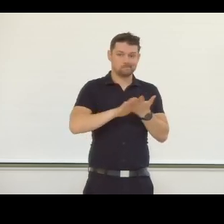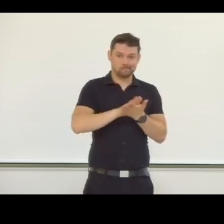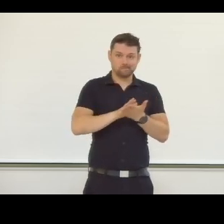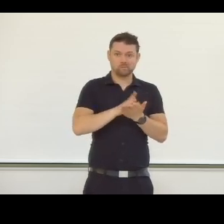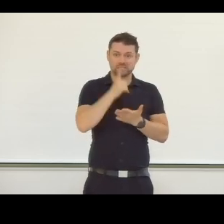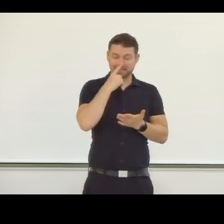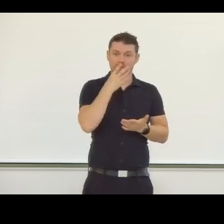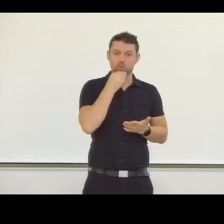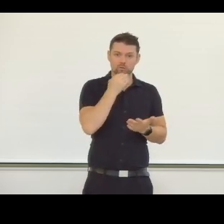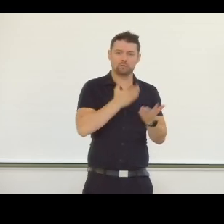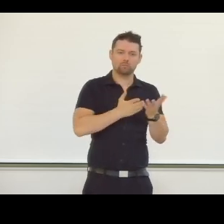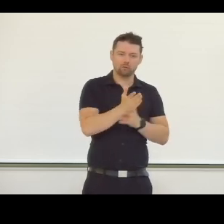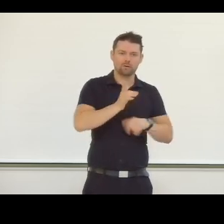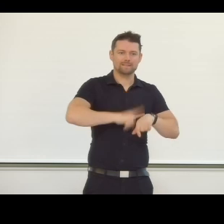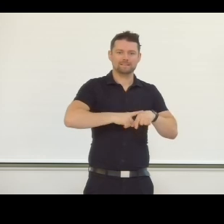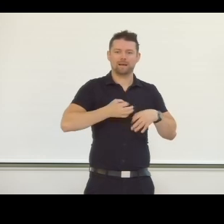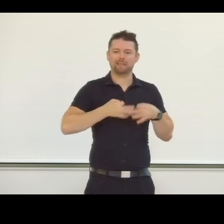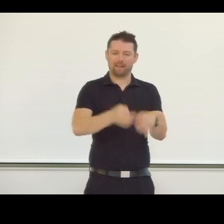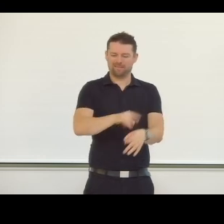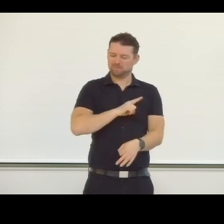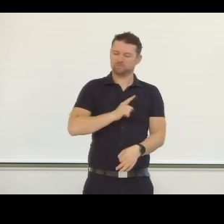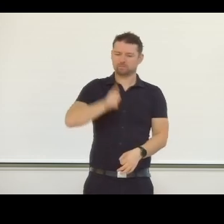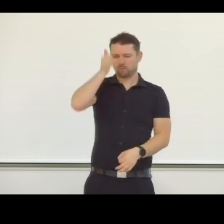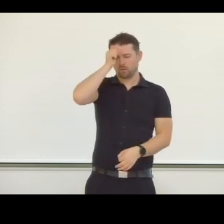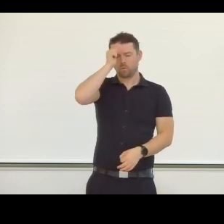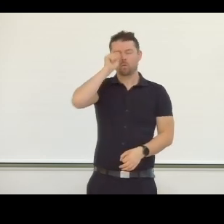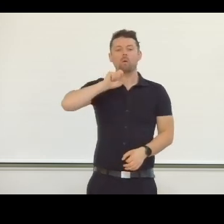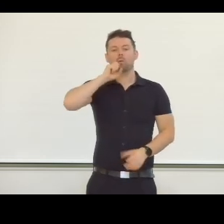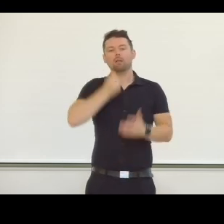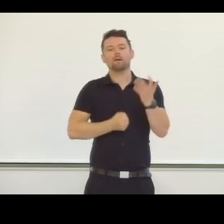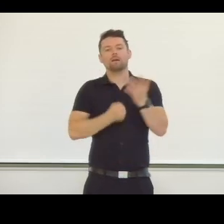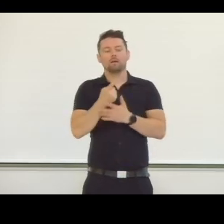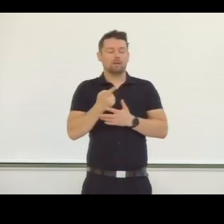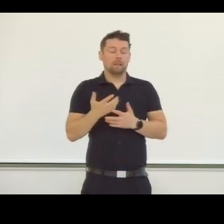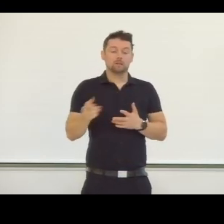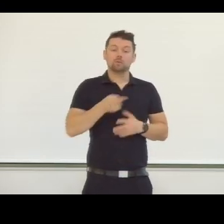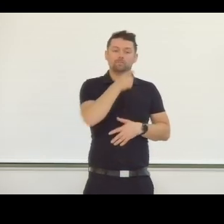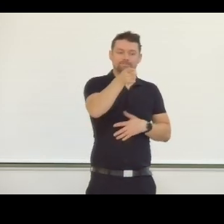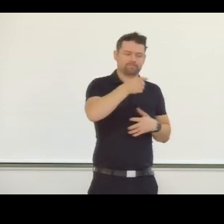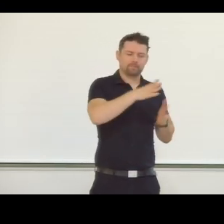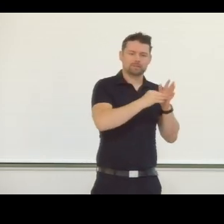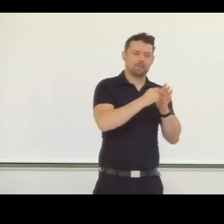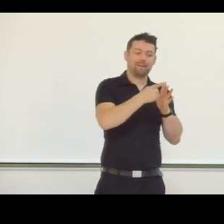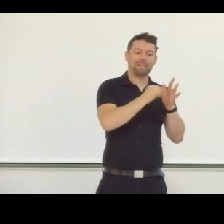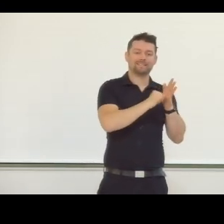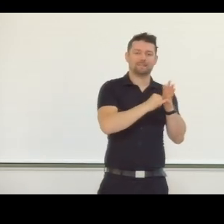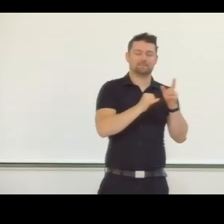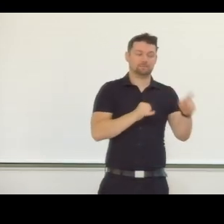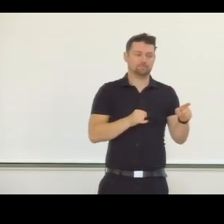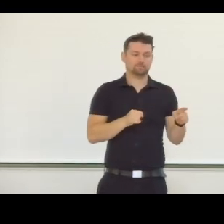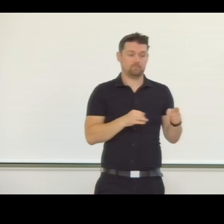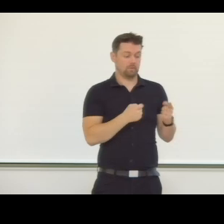delay. So we anticipated having a time delay. And so, for example, on the ISS, what you would often find is you have a